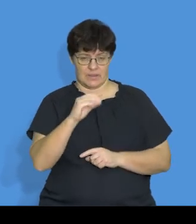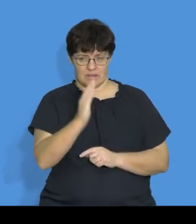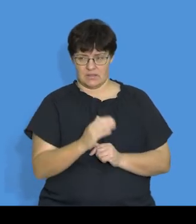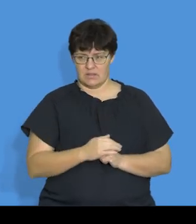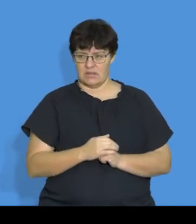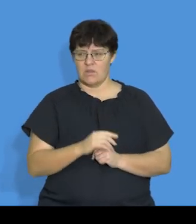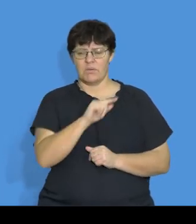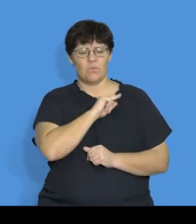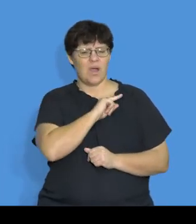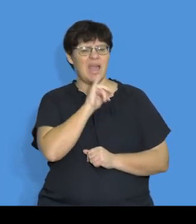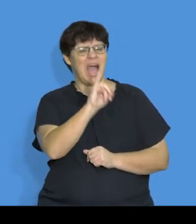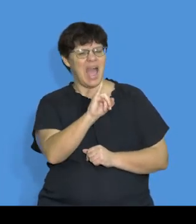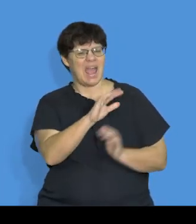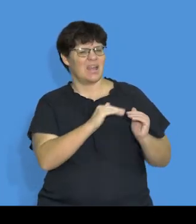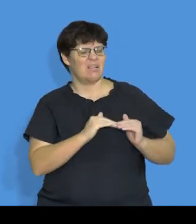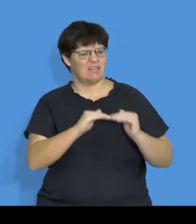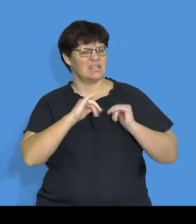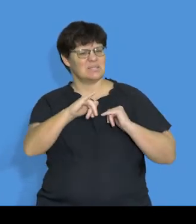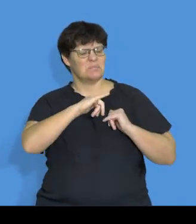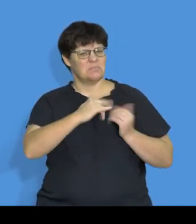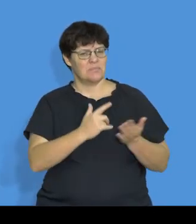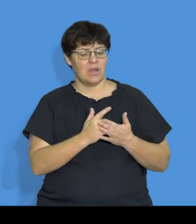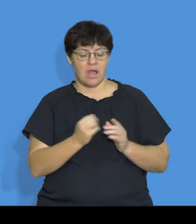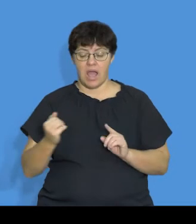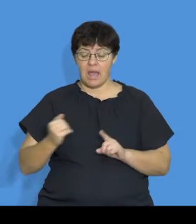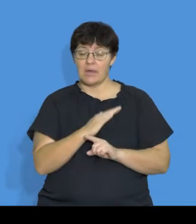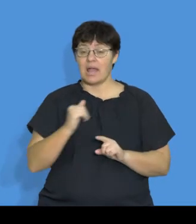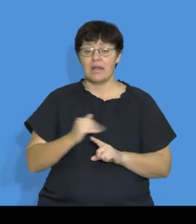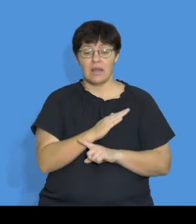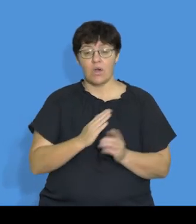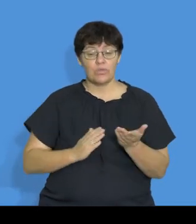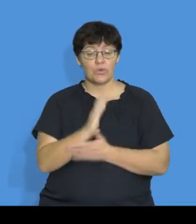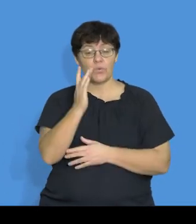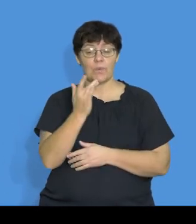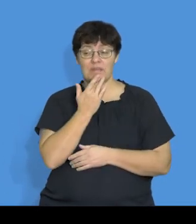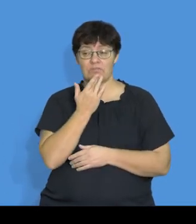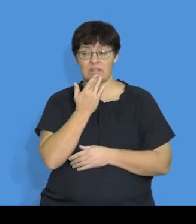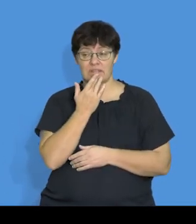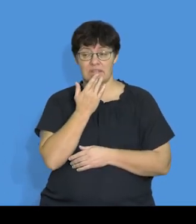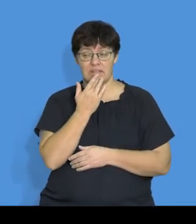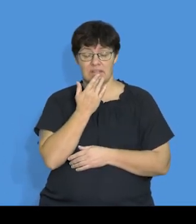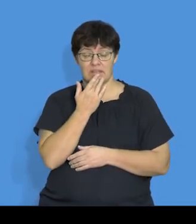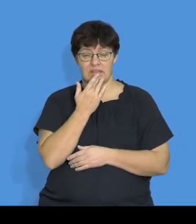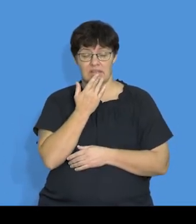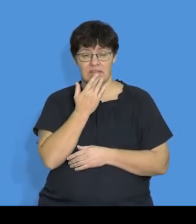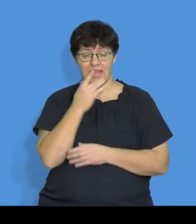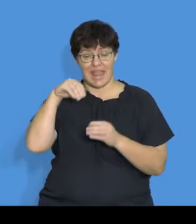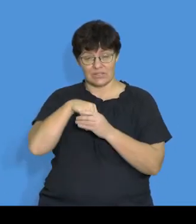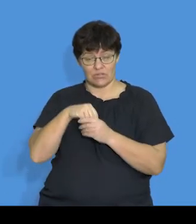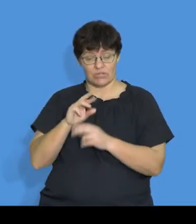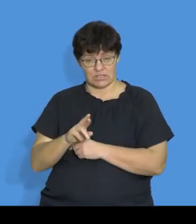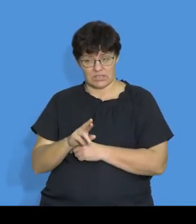is I a common factor? Because the current that goes through the battery, okay, we're talking in terms of internal resistance, will be the